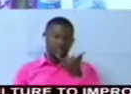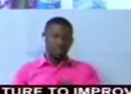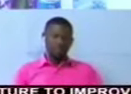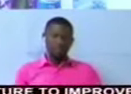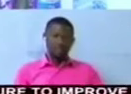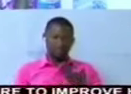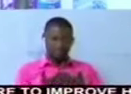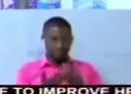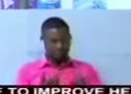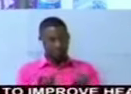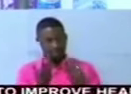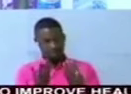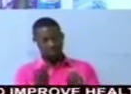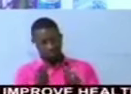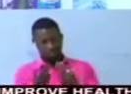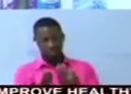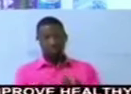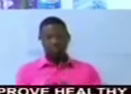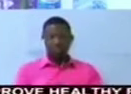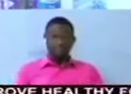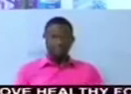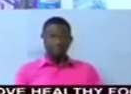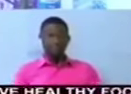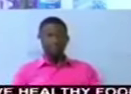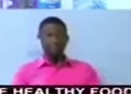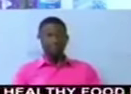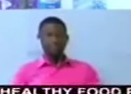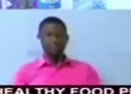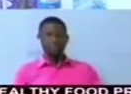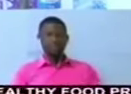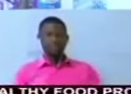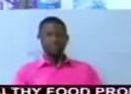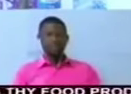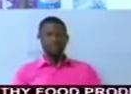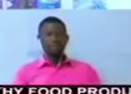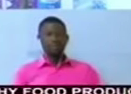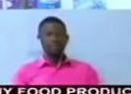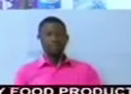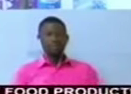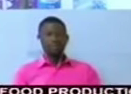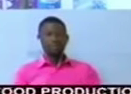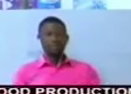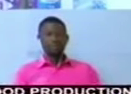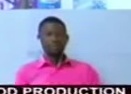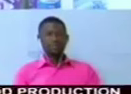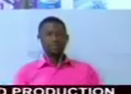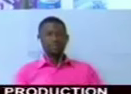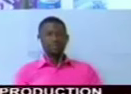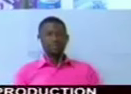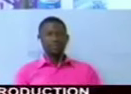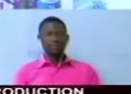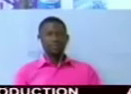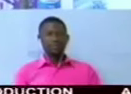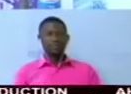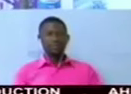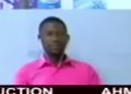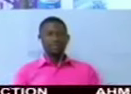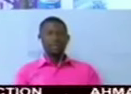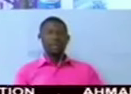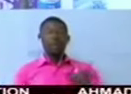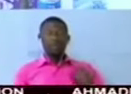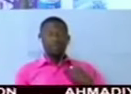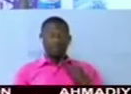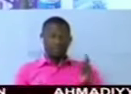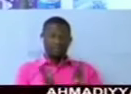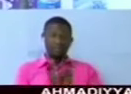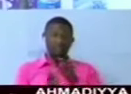ñu ñima fekk ñu ñi ci kaw fofu bi ñoy door moy Jim Dramé those that I found up